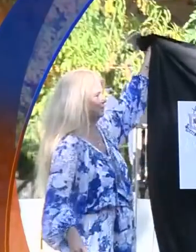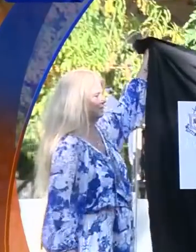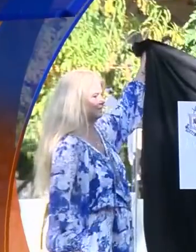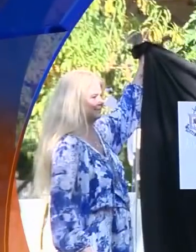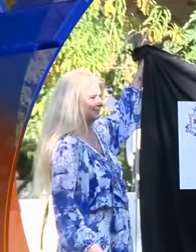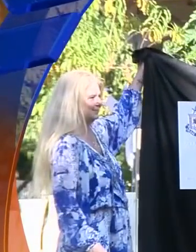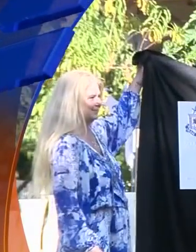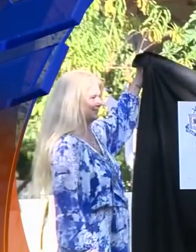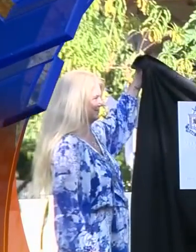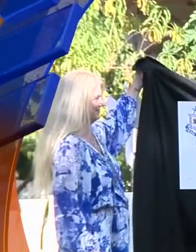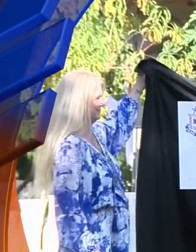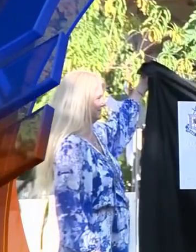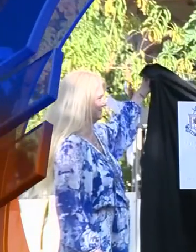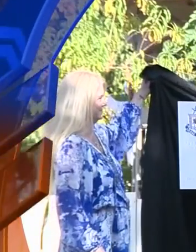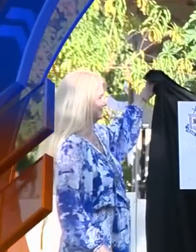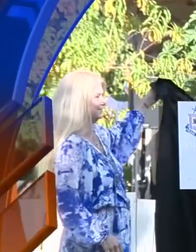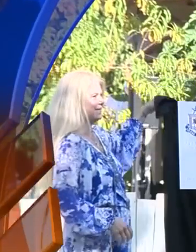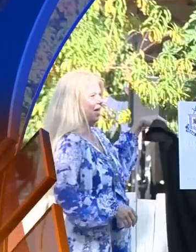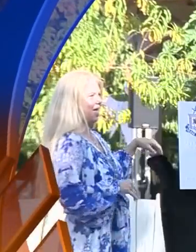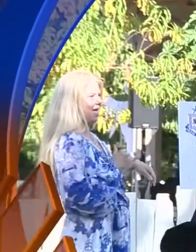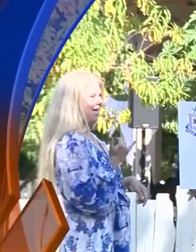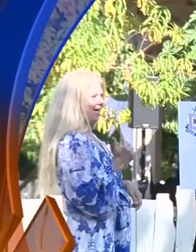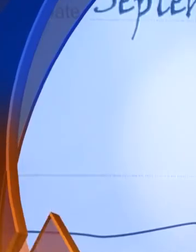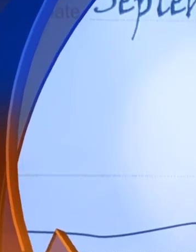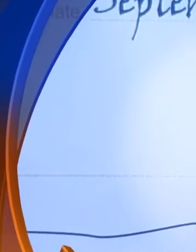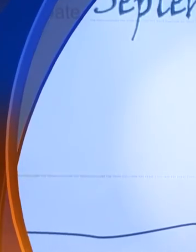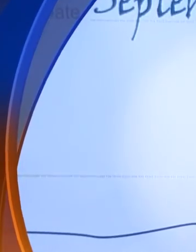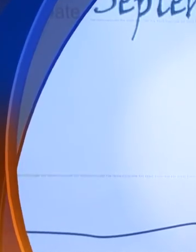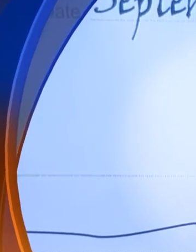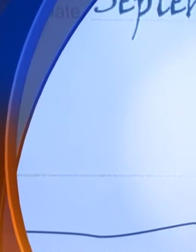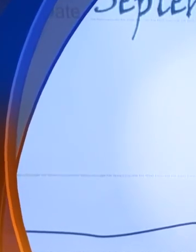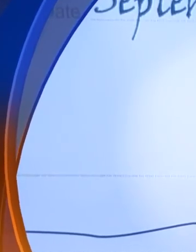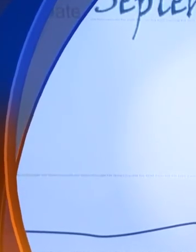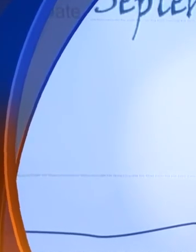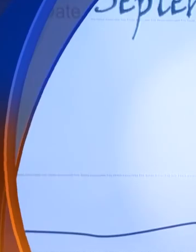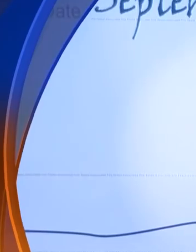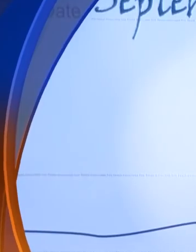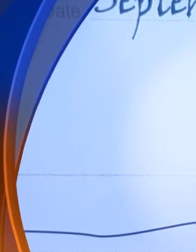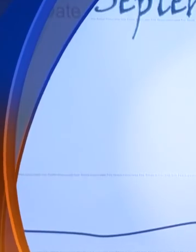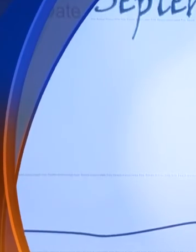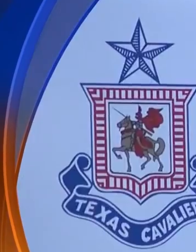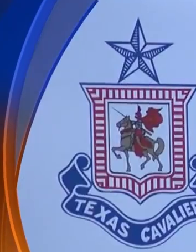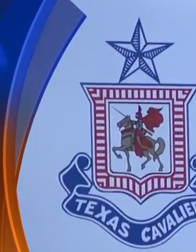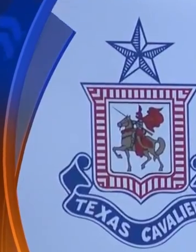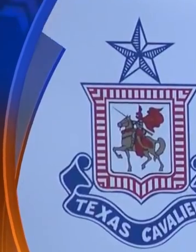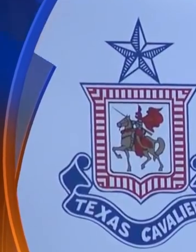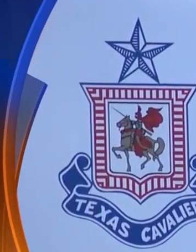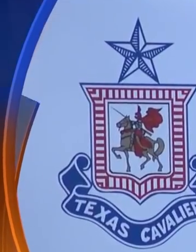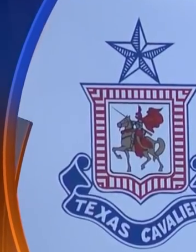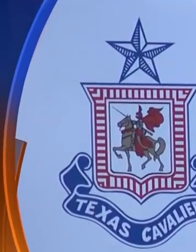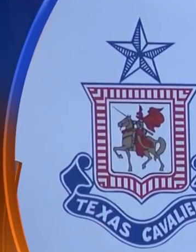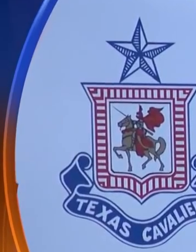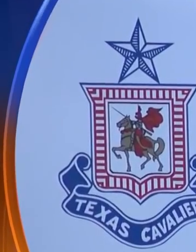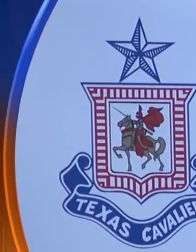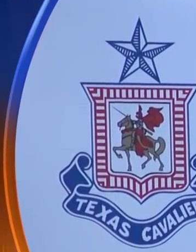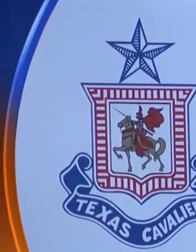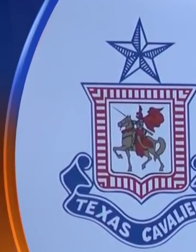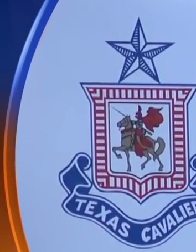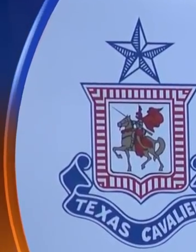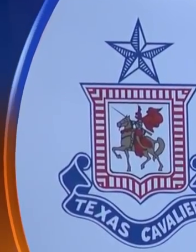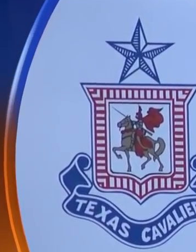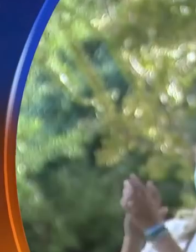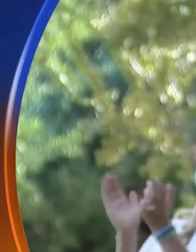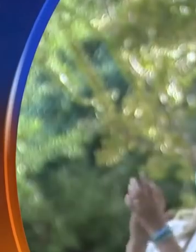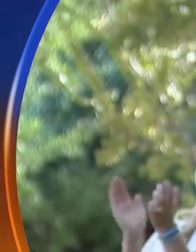officials say that money will be used to help them reach a goal of having 30% student enrollment through tuition assistance. Members of the